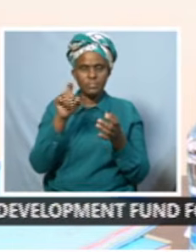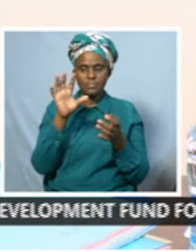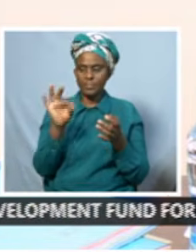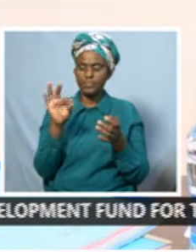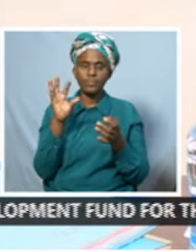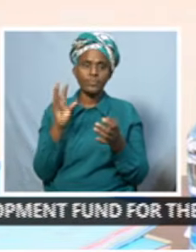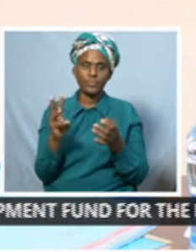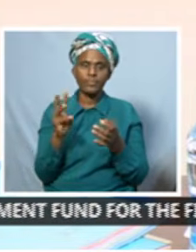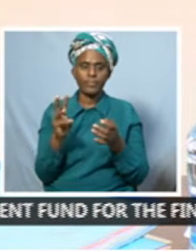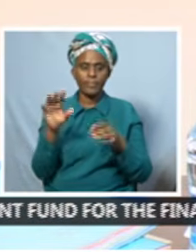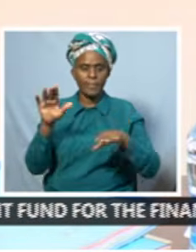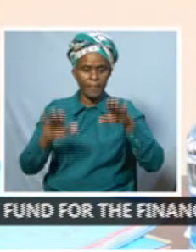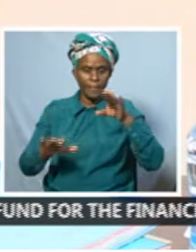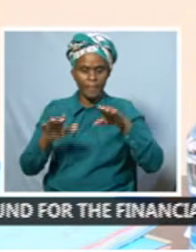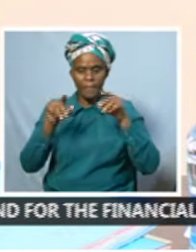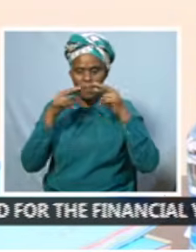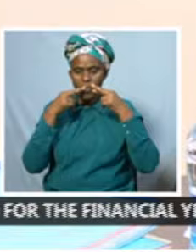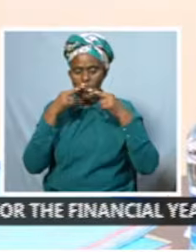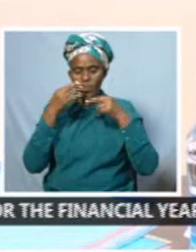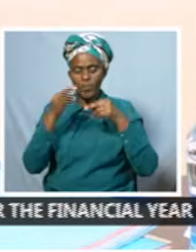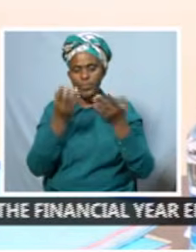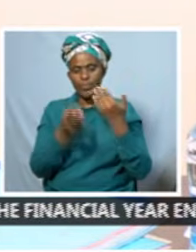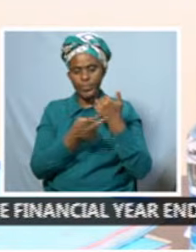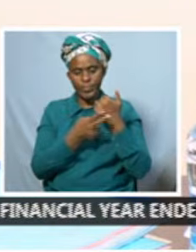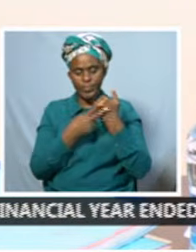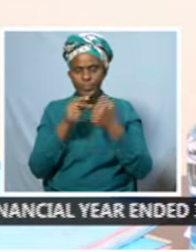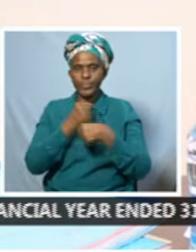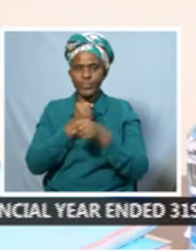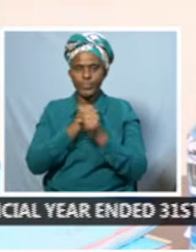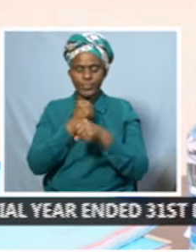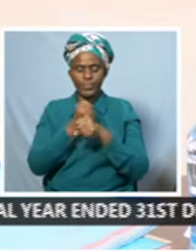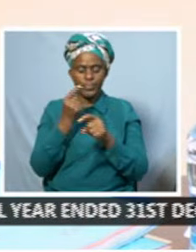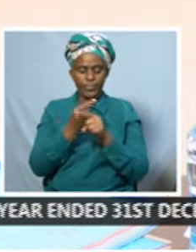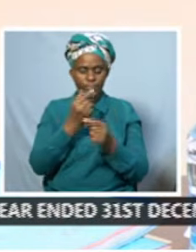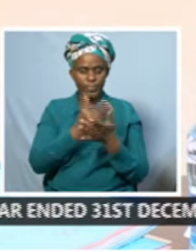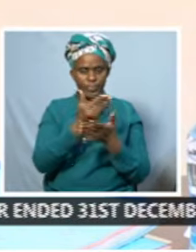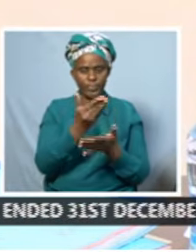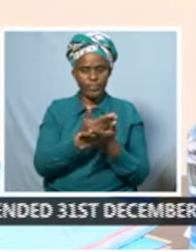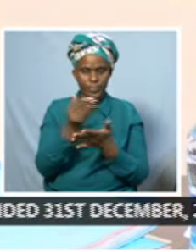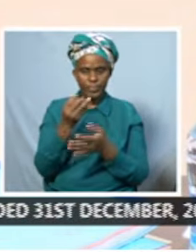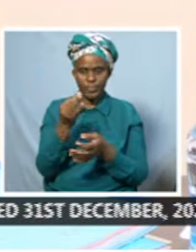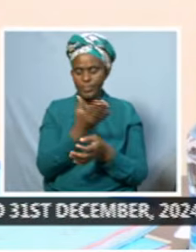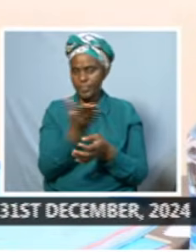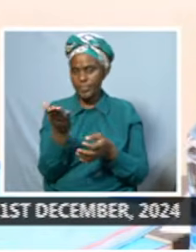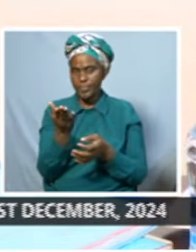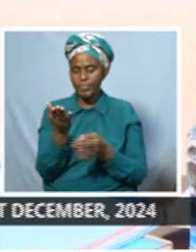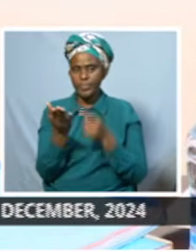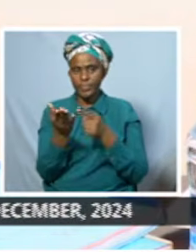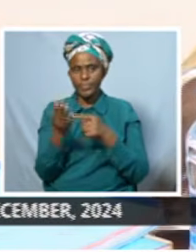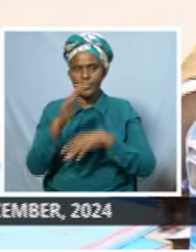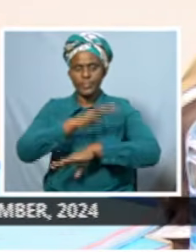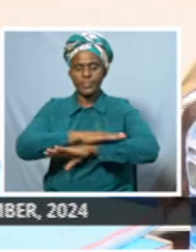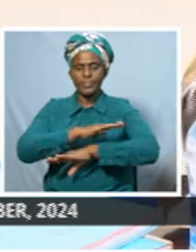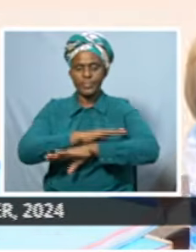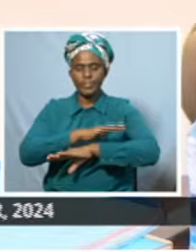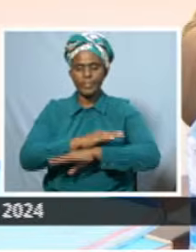1,072,196. The balance was a result of savings made from the procurement of desks.